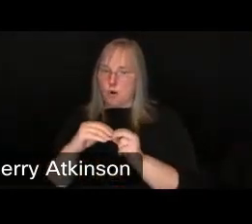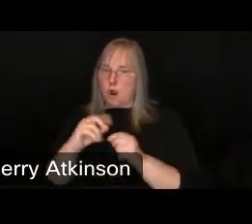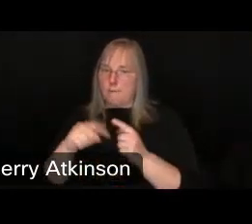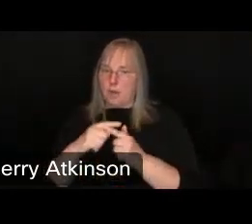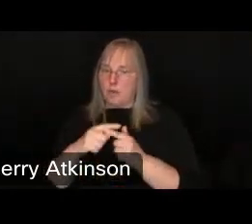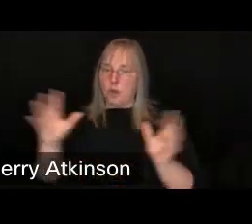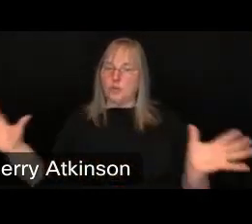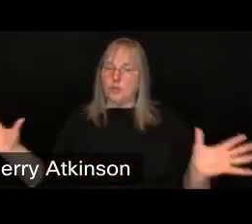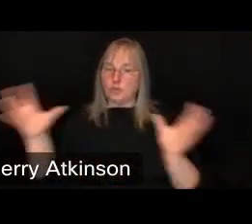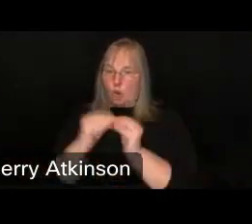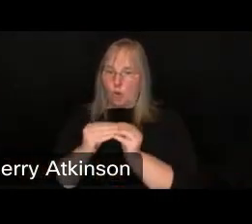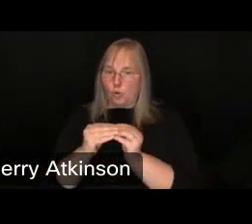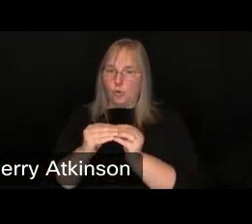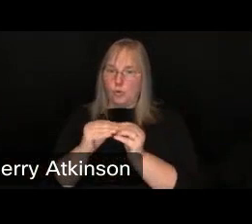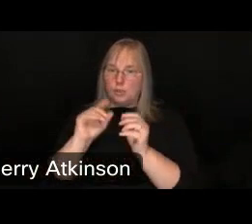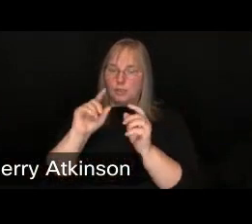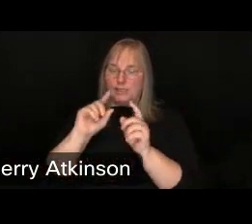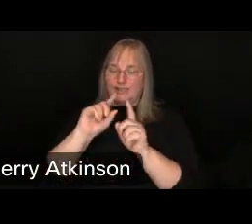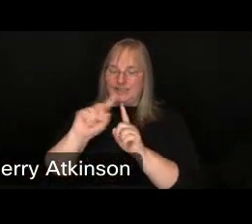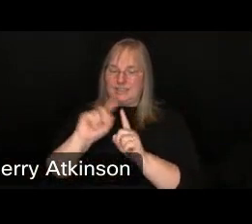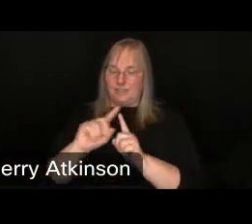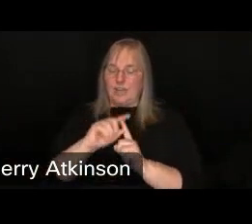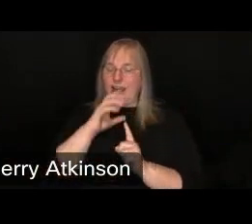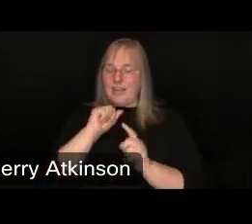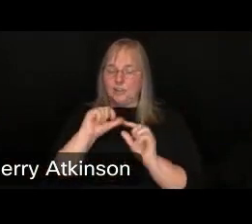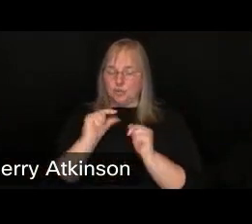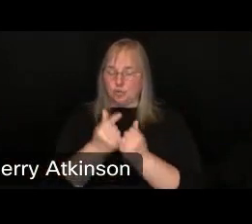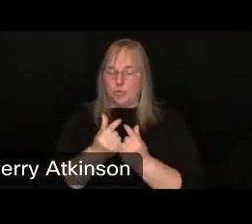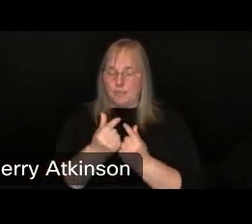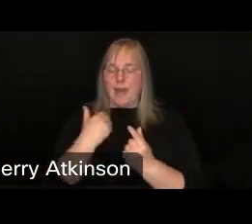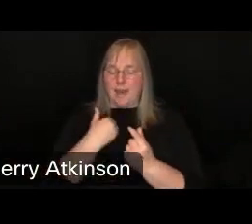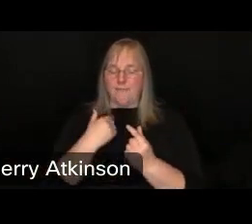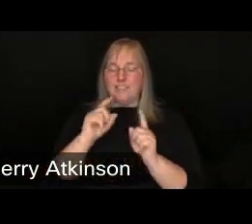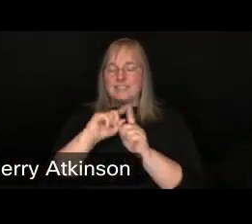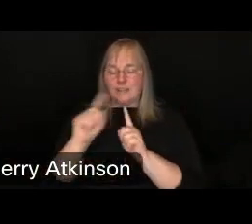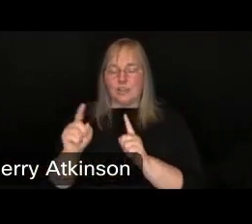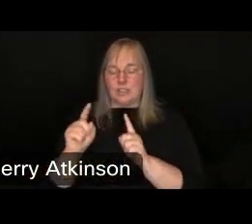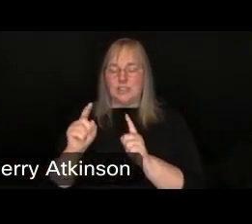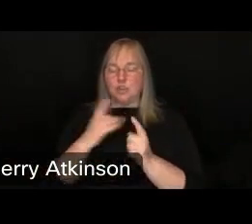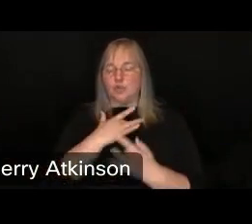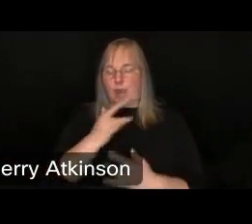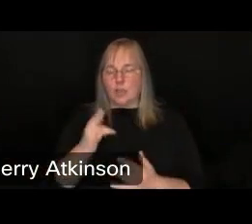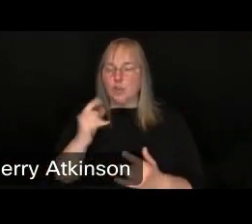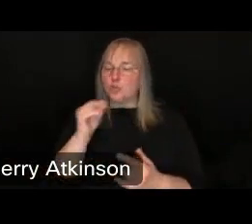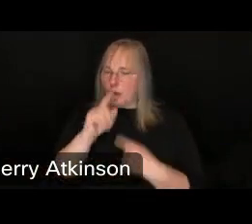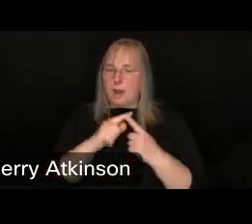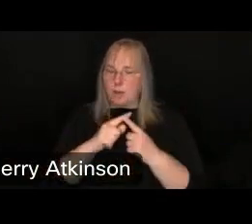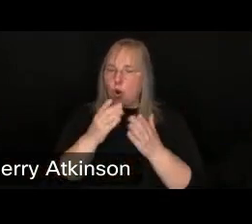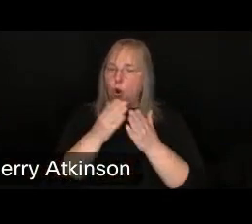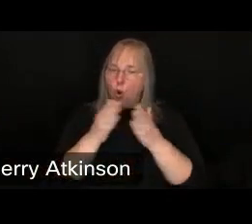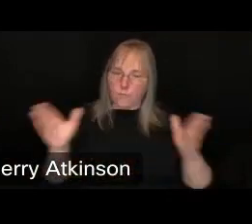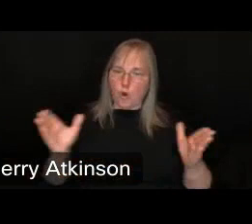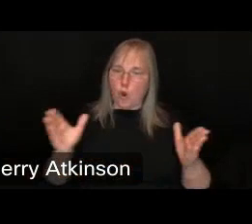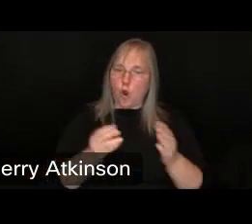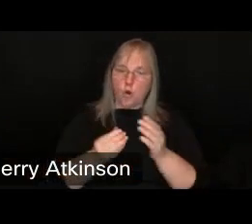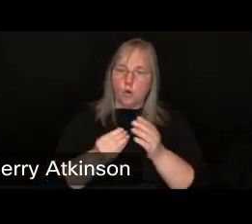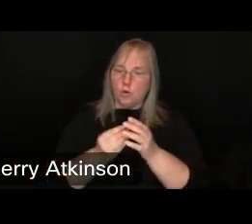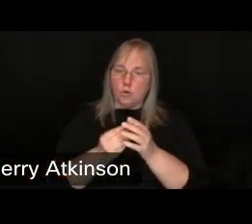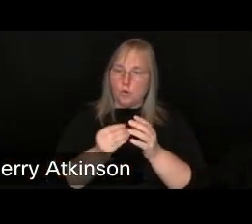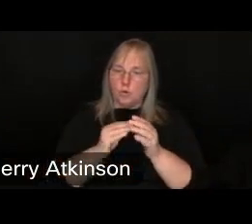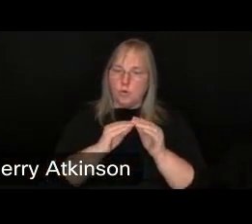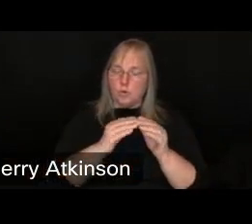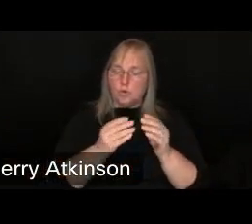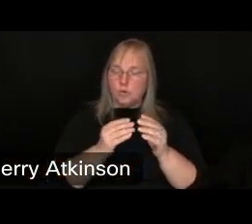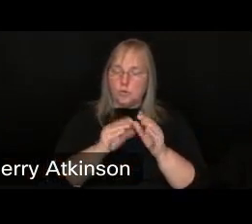Different age group have different trend there. So you're talking about the overall growth of students is no longer a major drivers in terms of